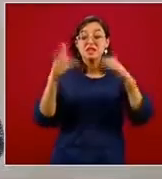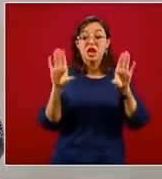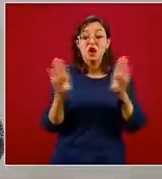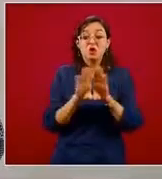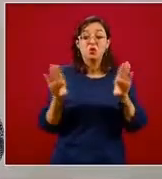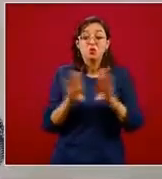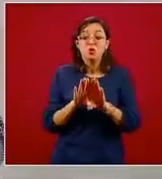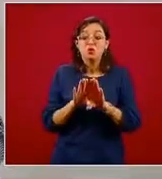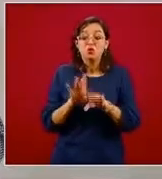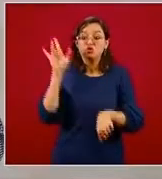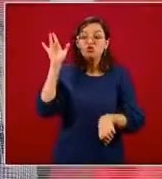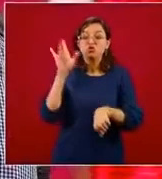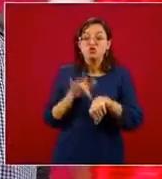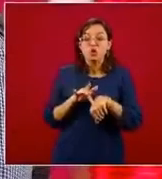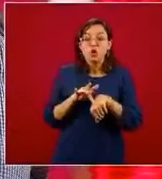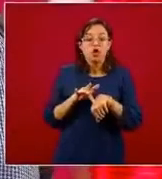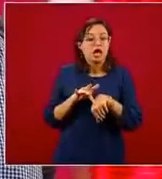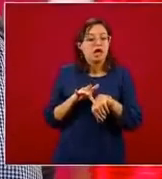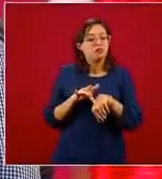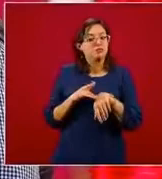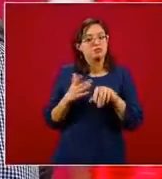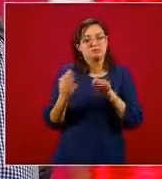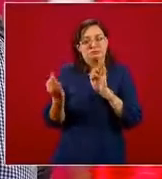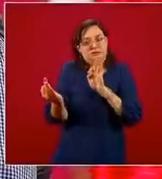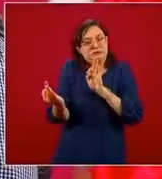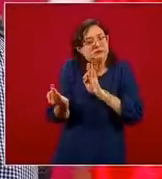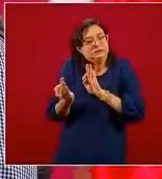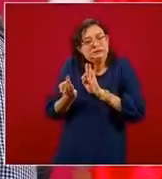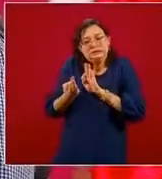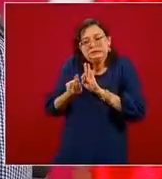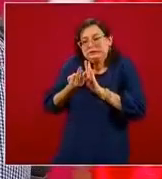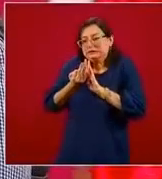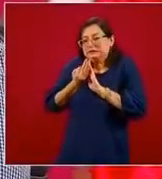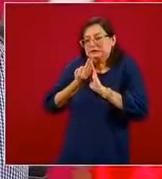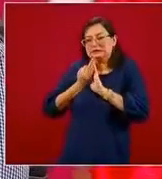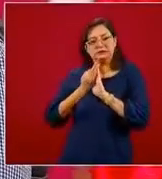you're probably not going to get it because you're not in their personal space.